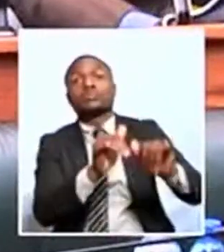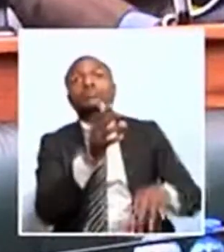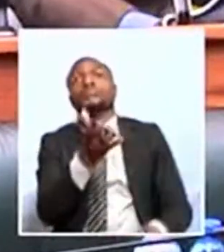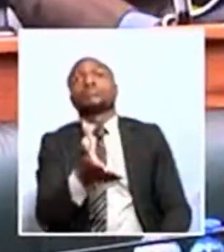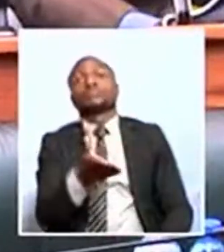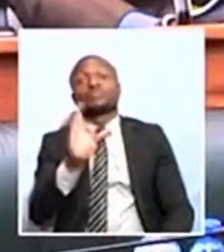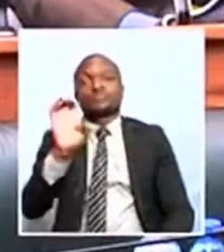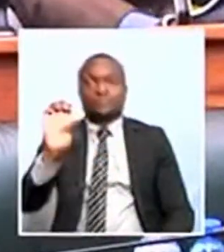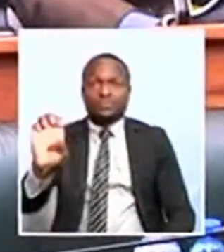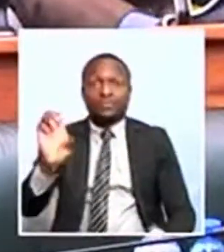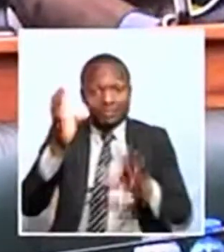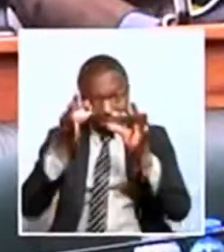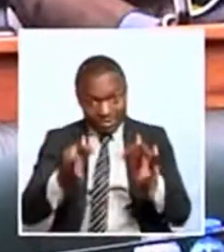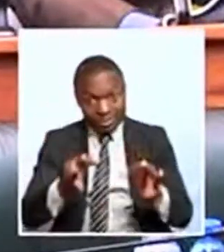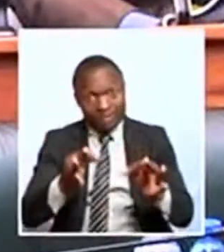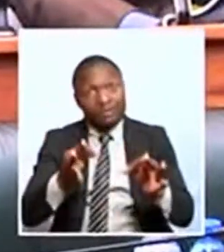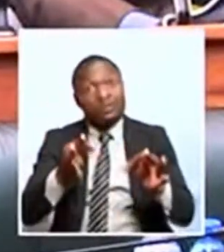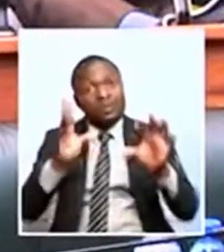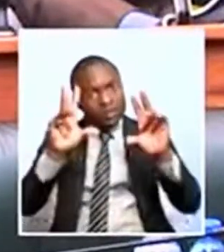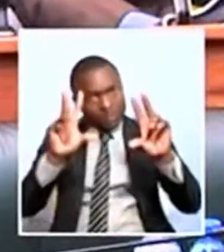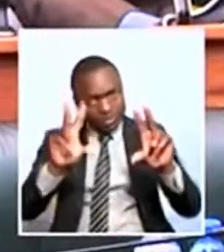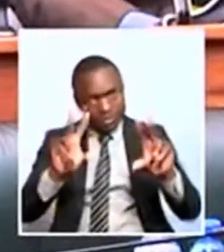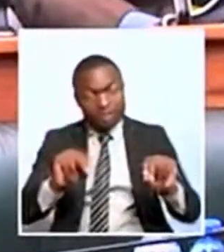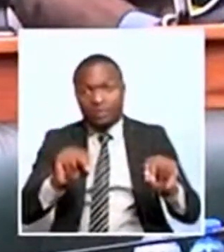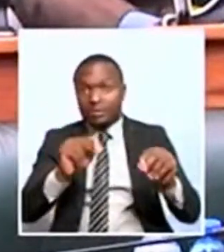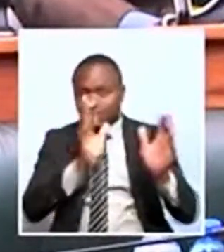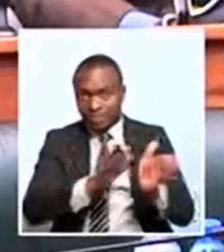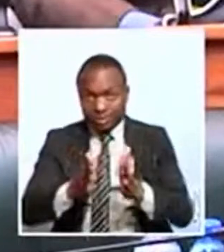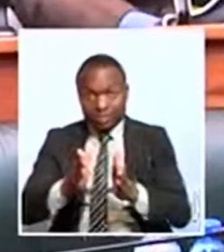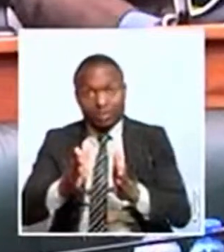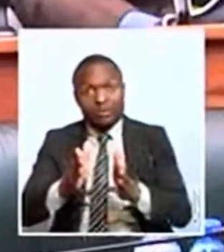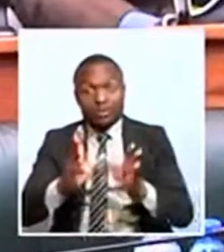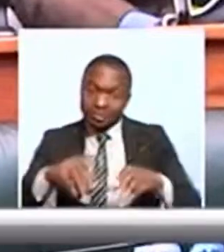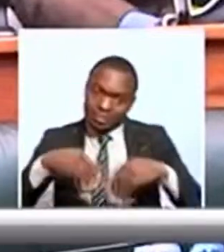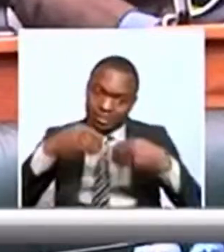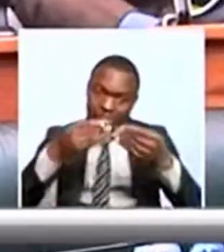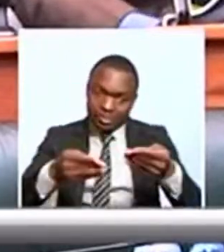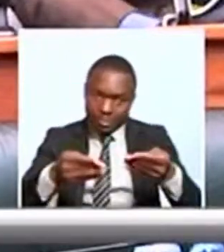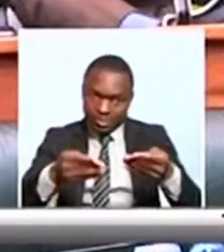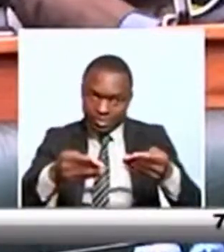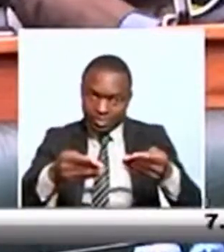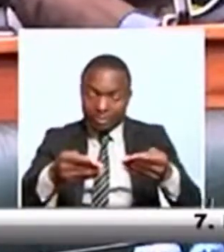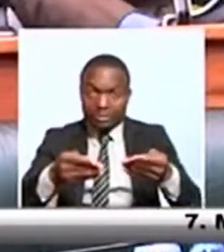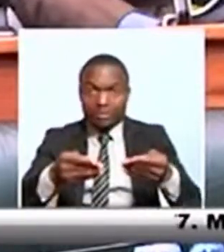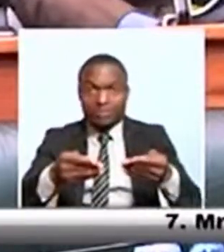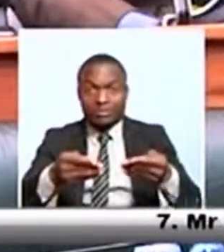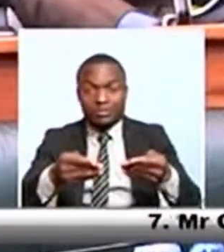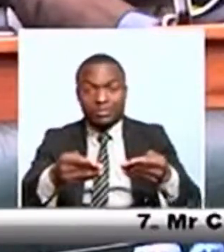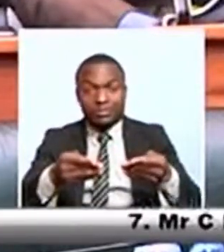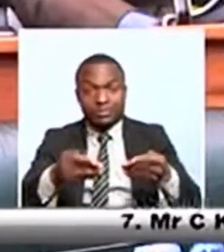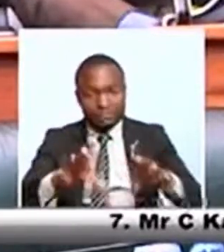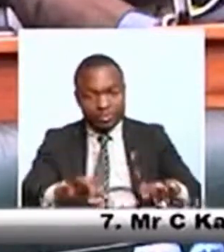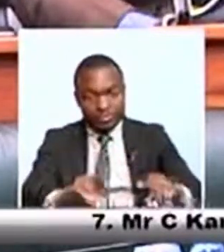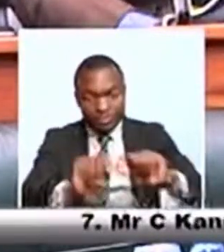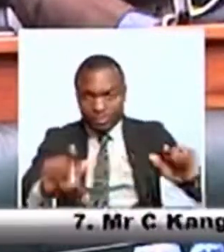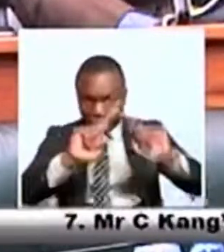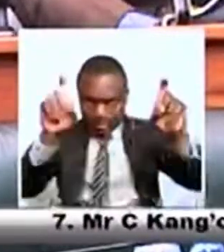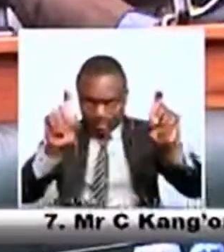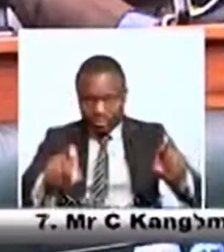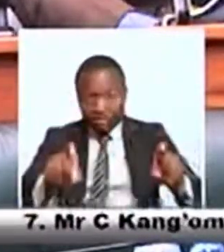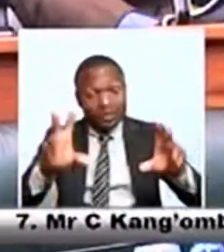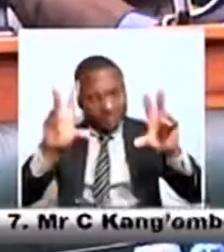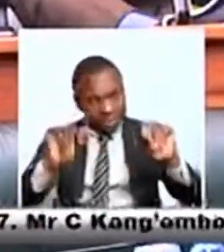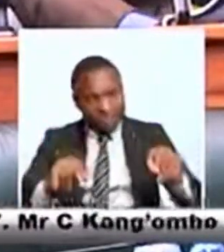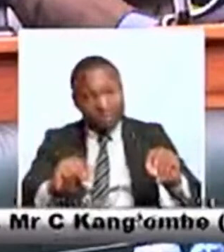E, if there are no plans to issue, any plans to issue title deeds. If there are